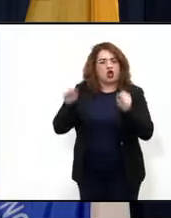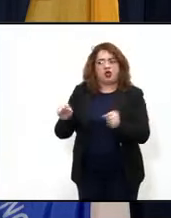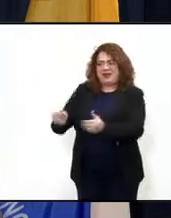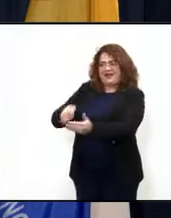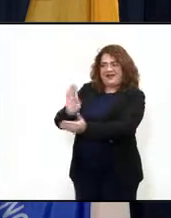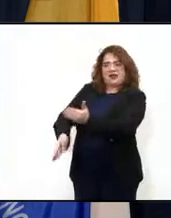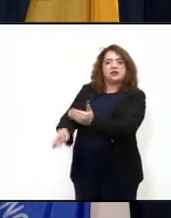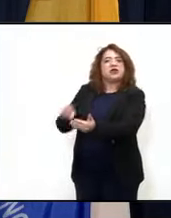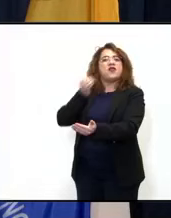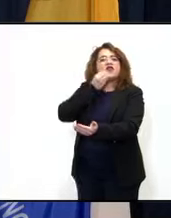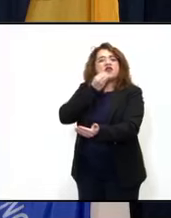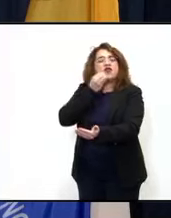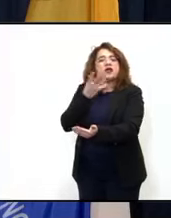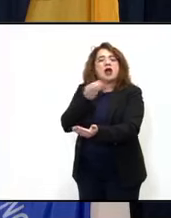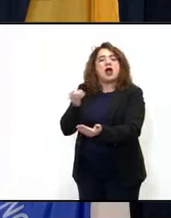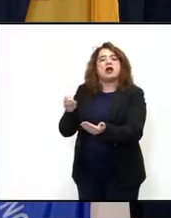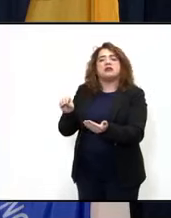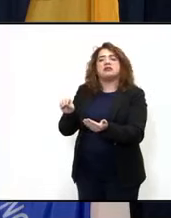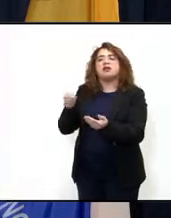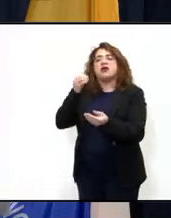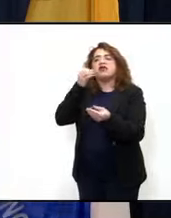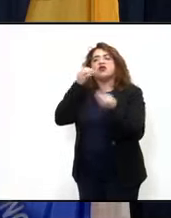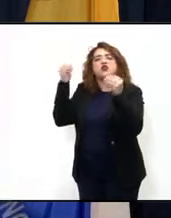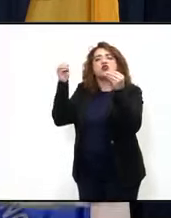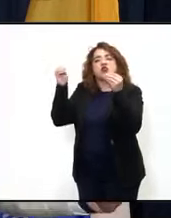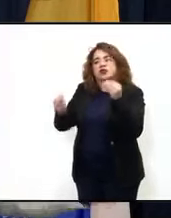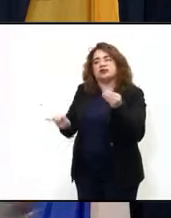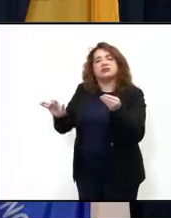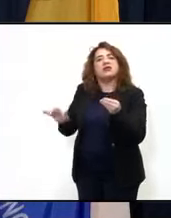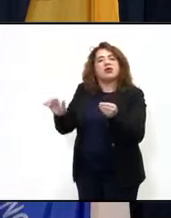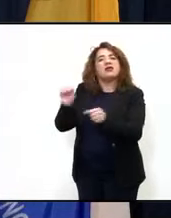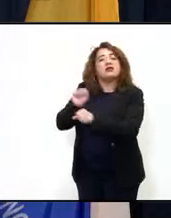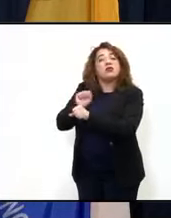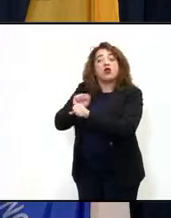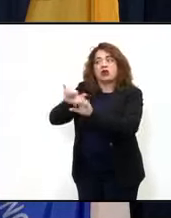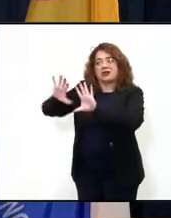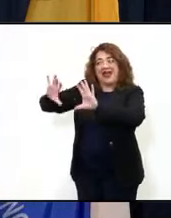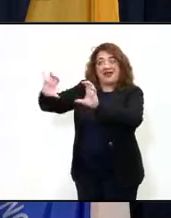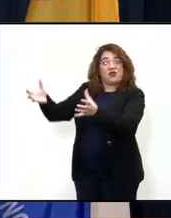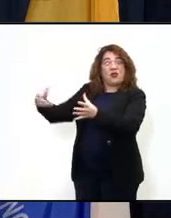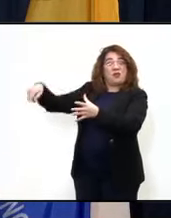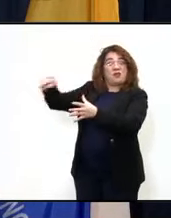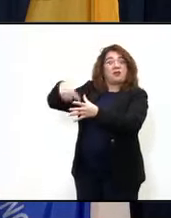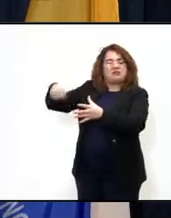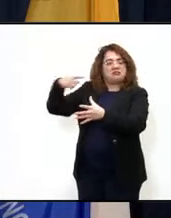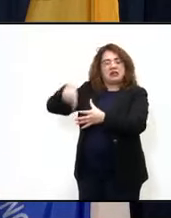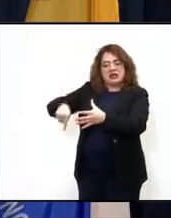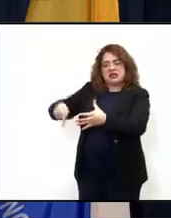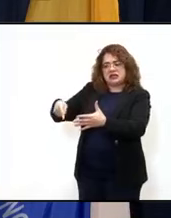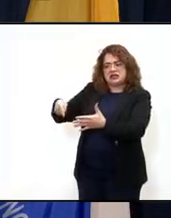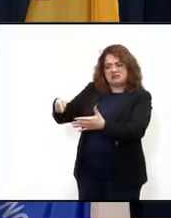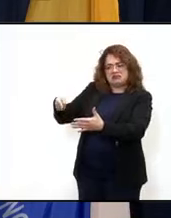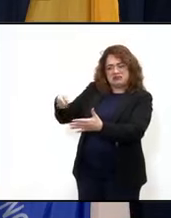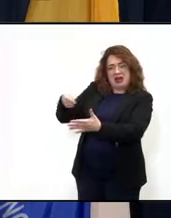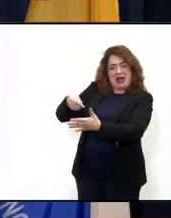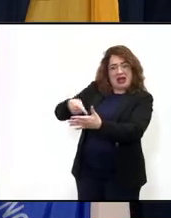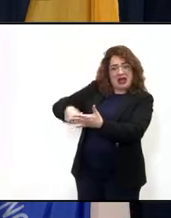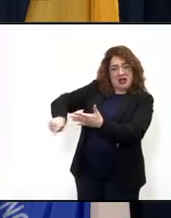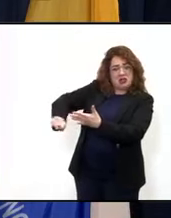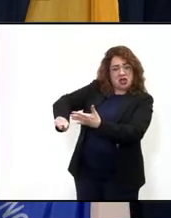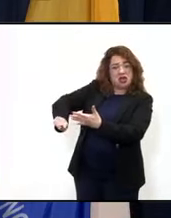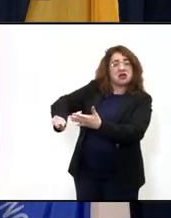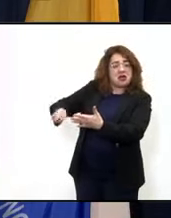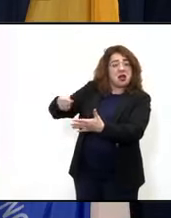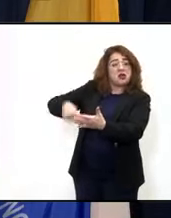finished with our food and grocery worker category over the course of this next week. We think we are already